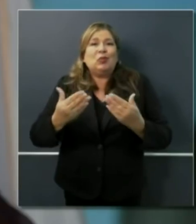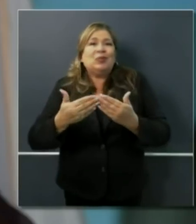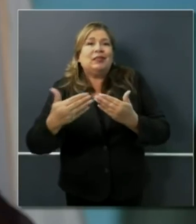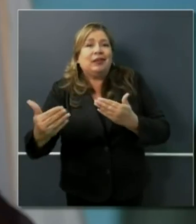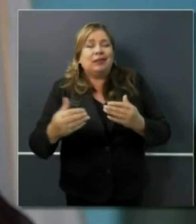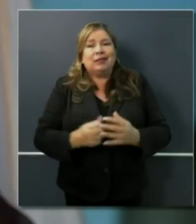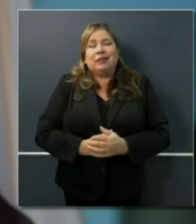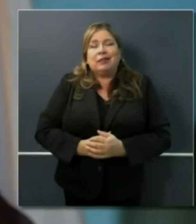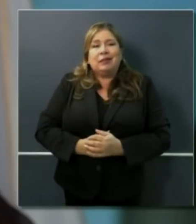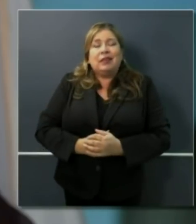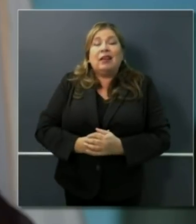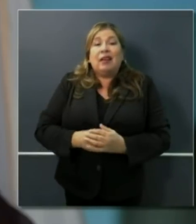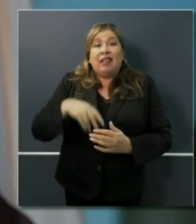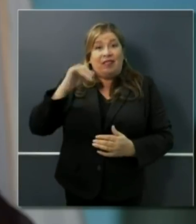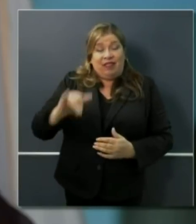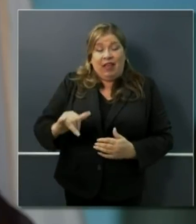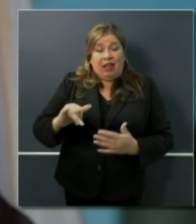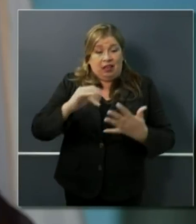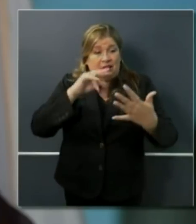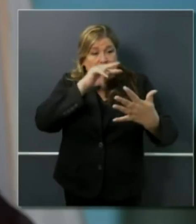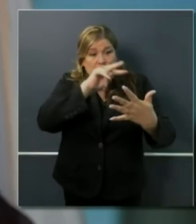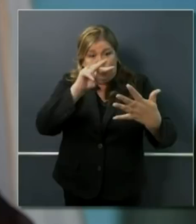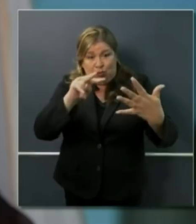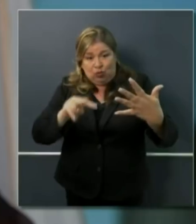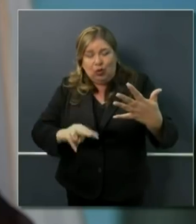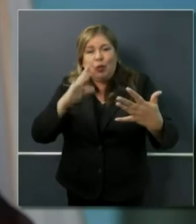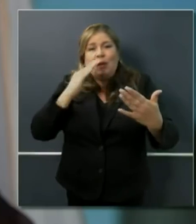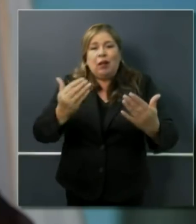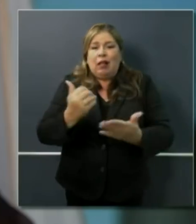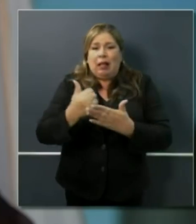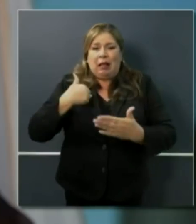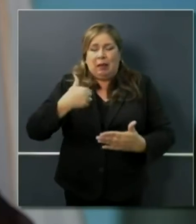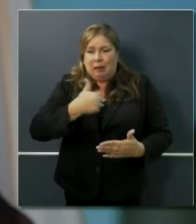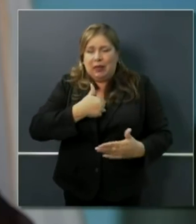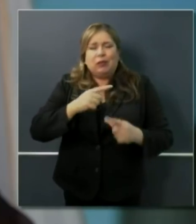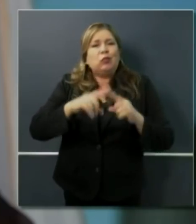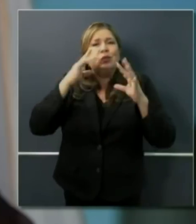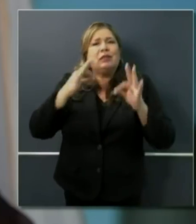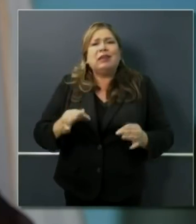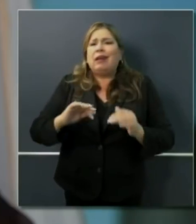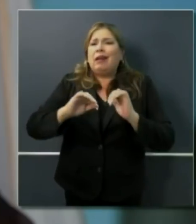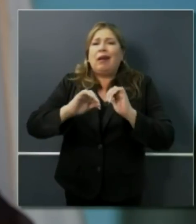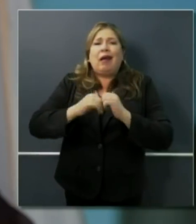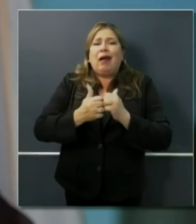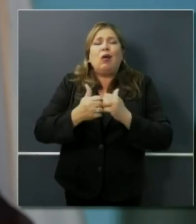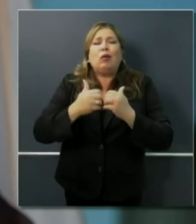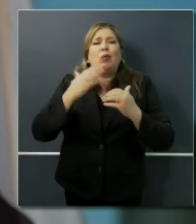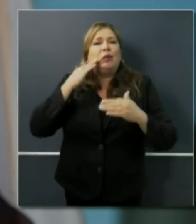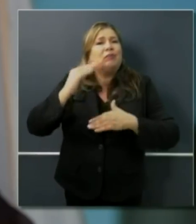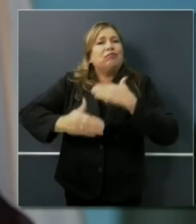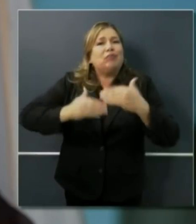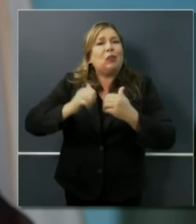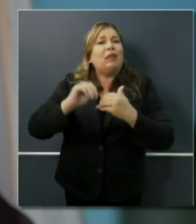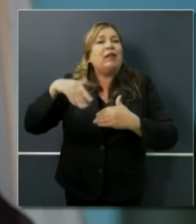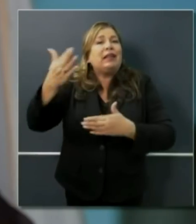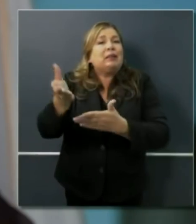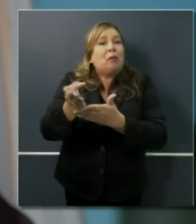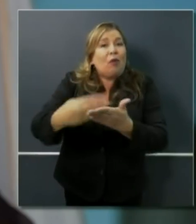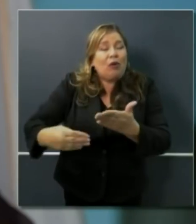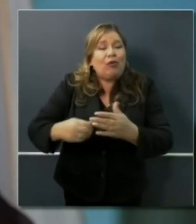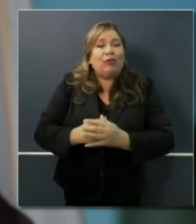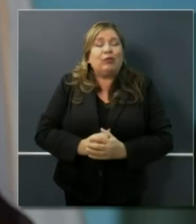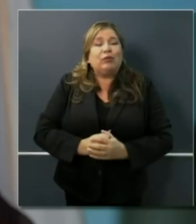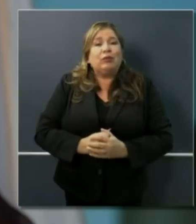of architecting a next phase in this pandemic that we will be processing, at least